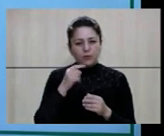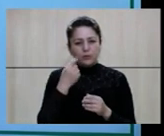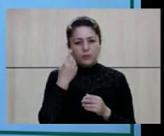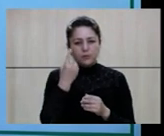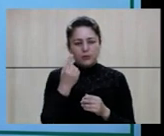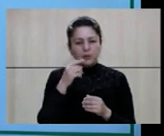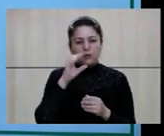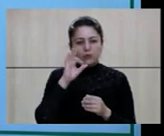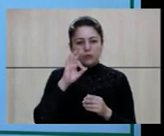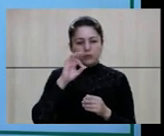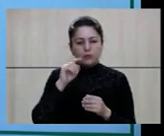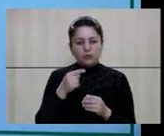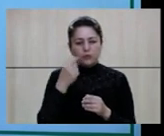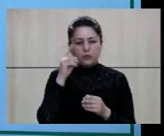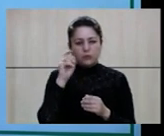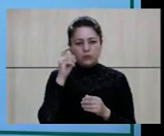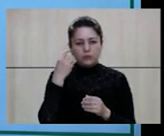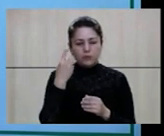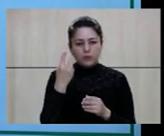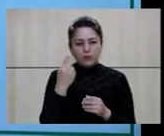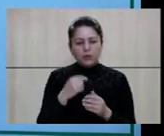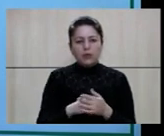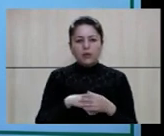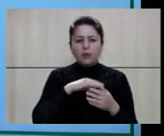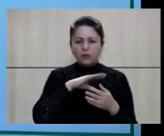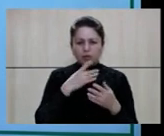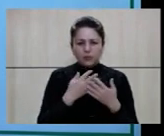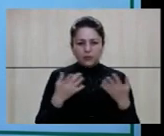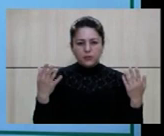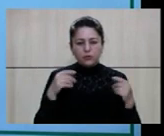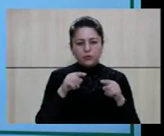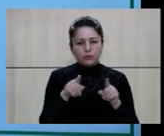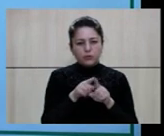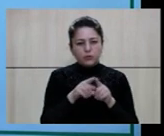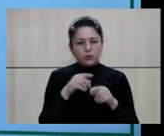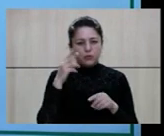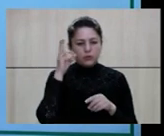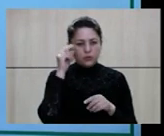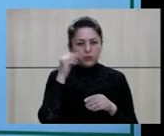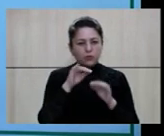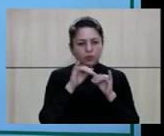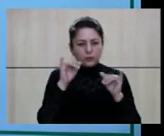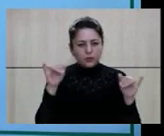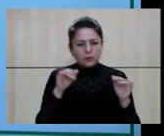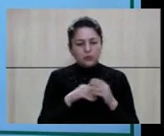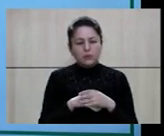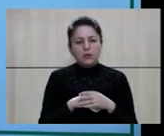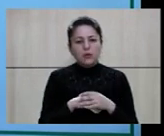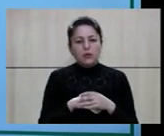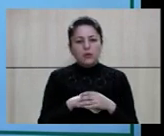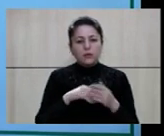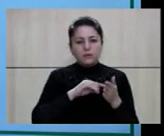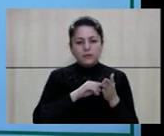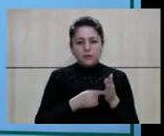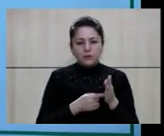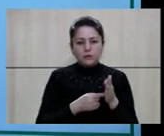0,1 ga, 0,1 ga, 0,1000 ga va hokazo shu kabi sonlarga ko'paytirishdi. Endi